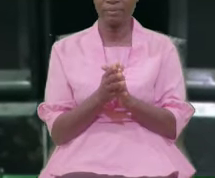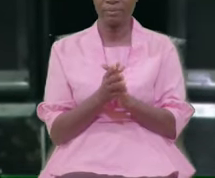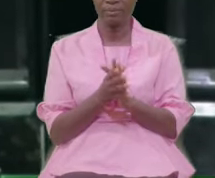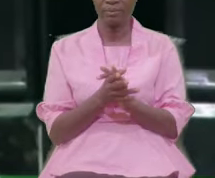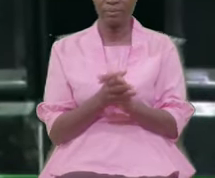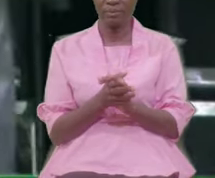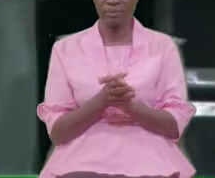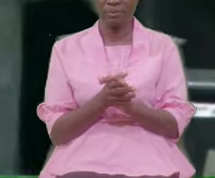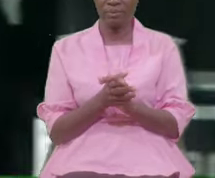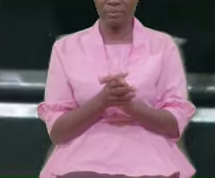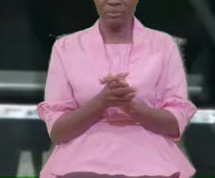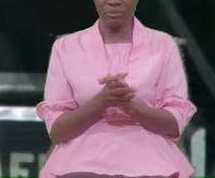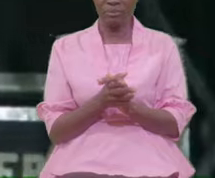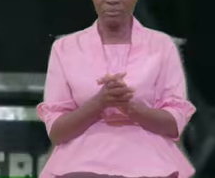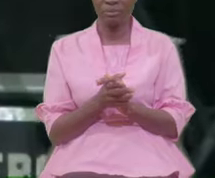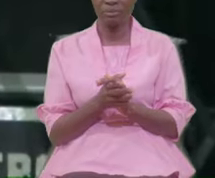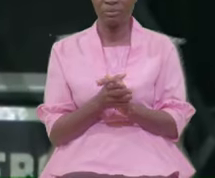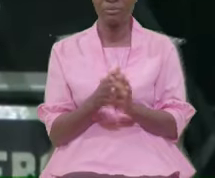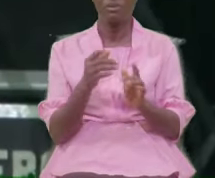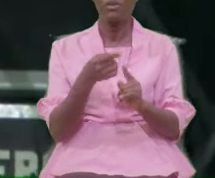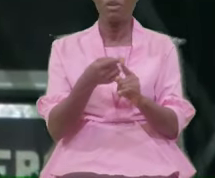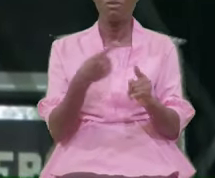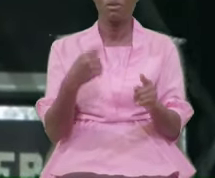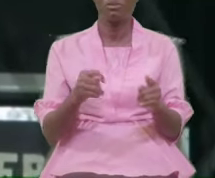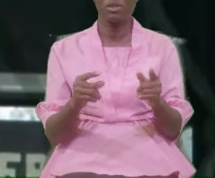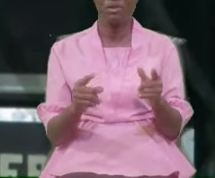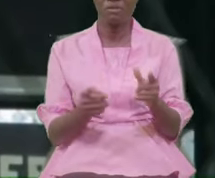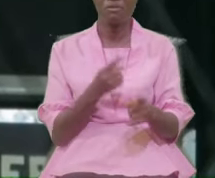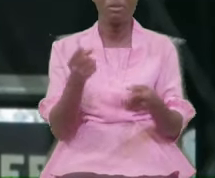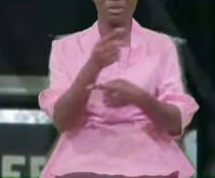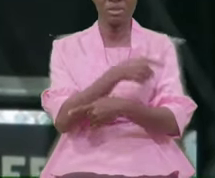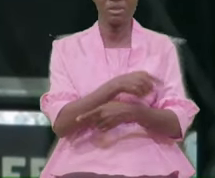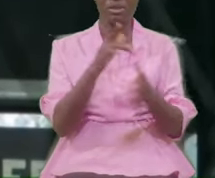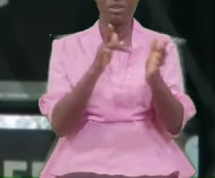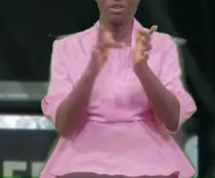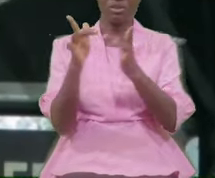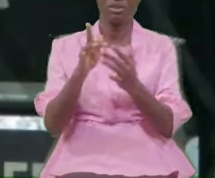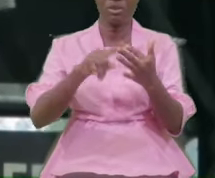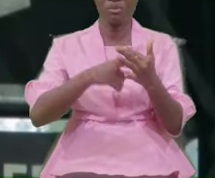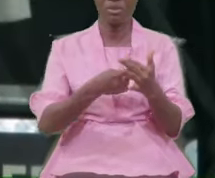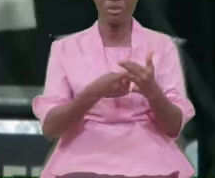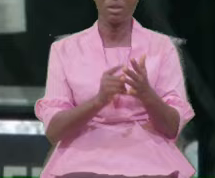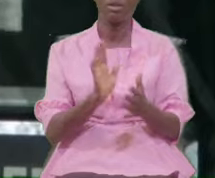prayer from the day Jesus Began his public